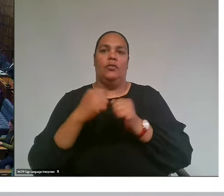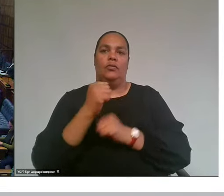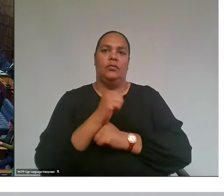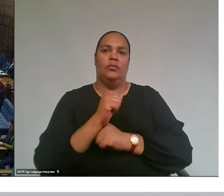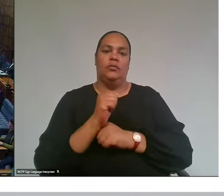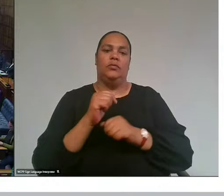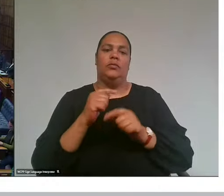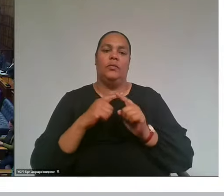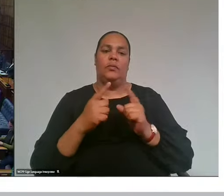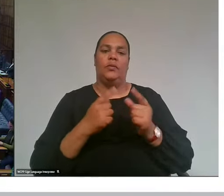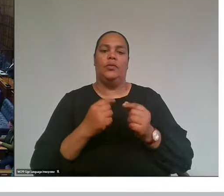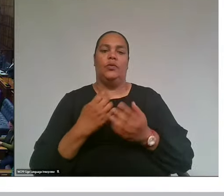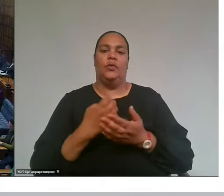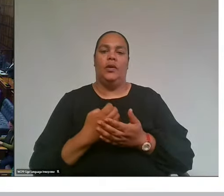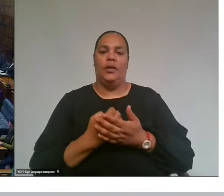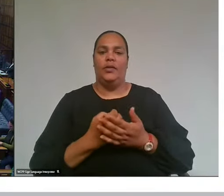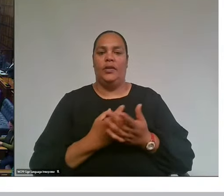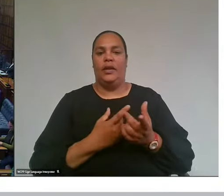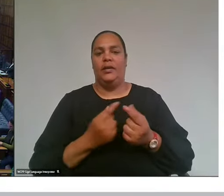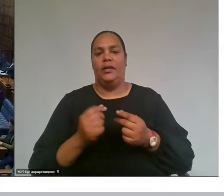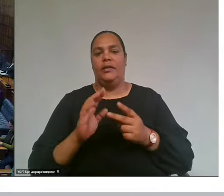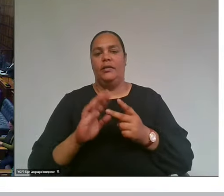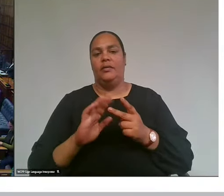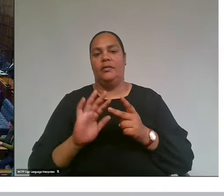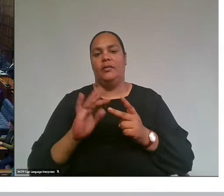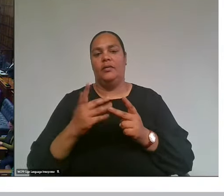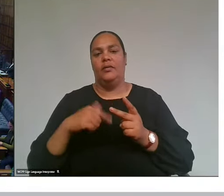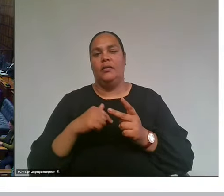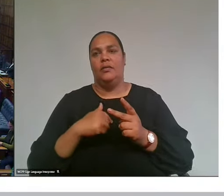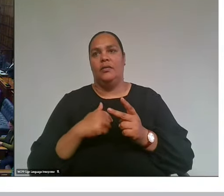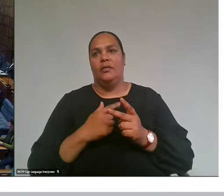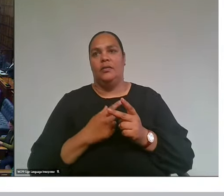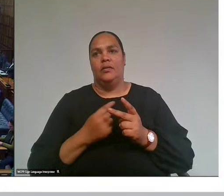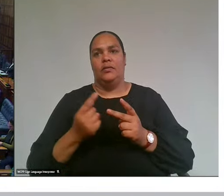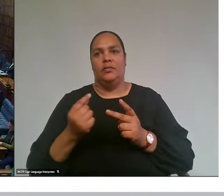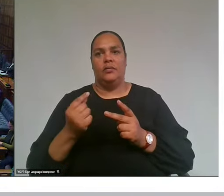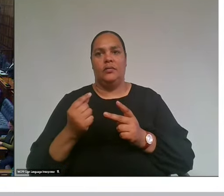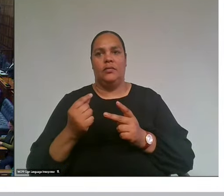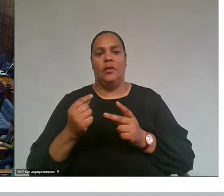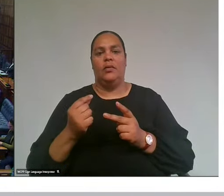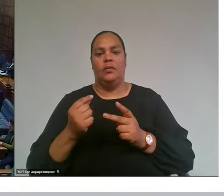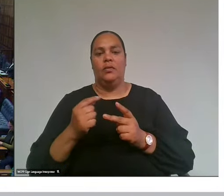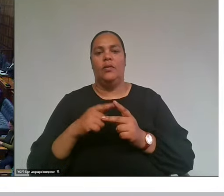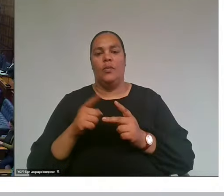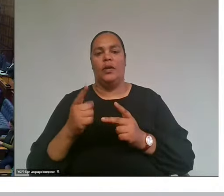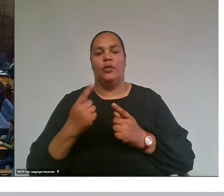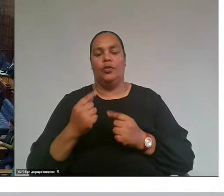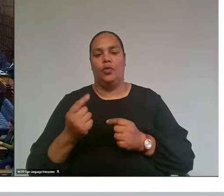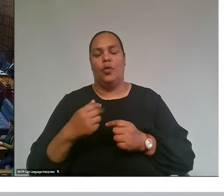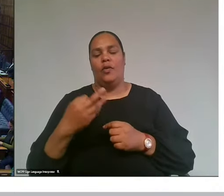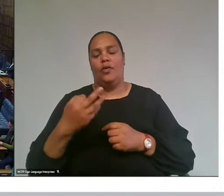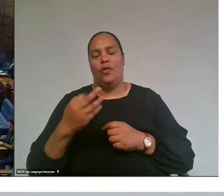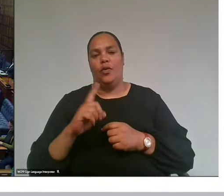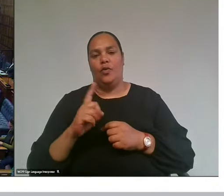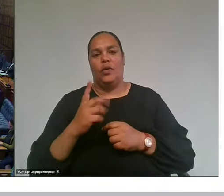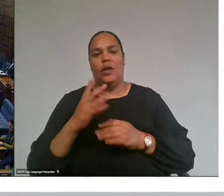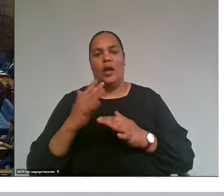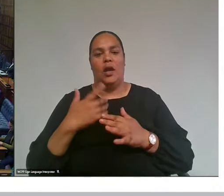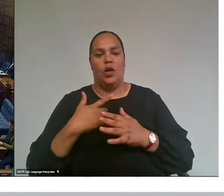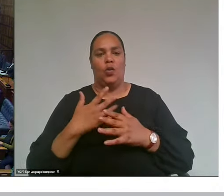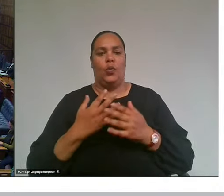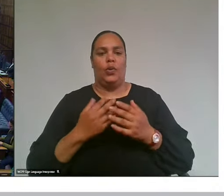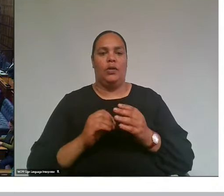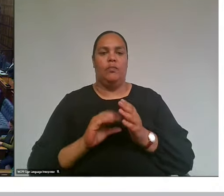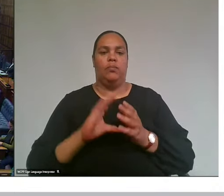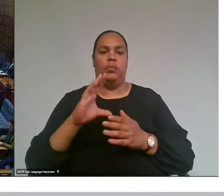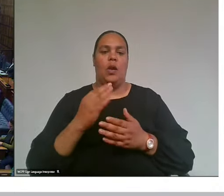enable the economy second is how do we actually catalyze growth opportunities and the third thing is how do we stimulate